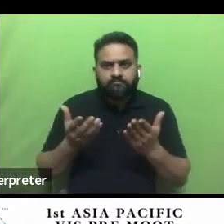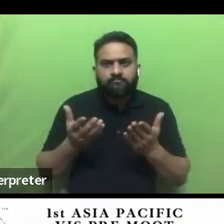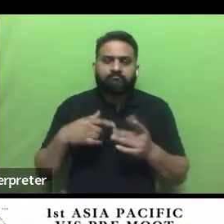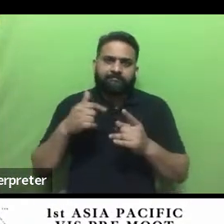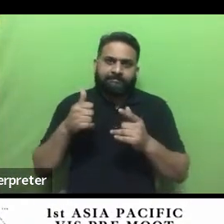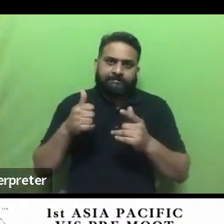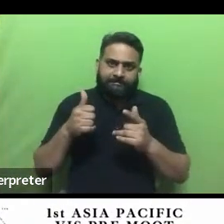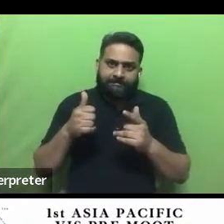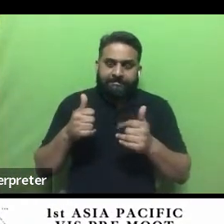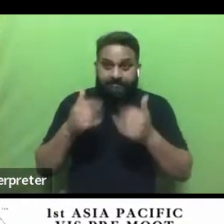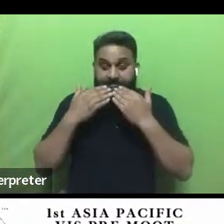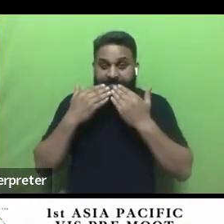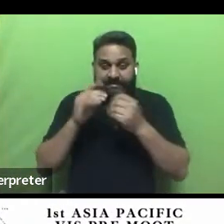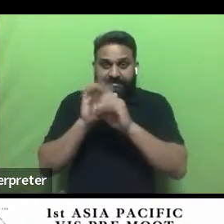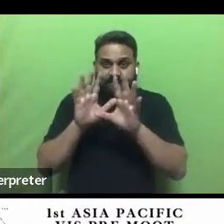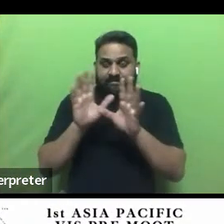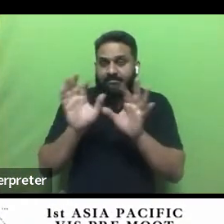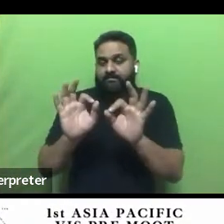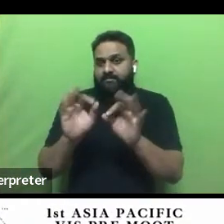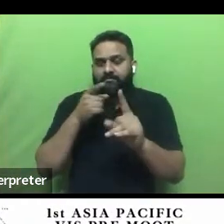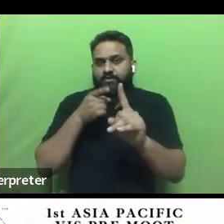for clarifying that point.